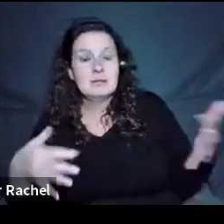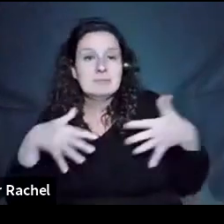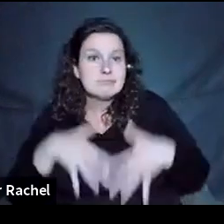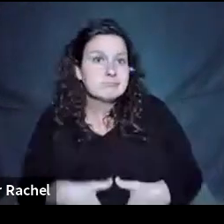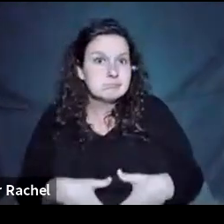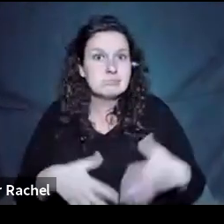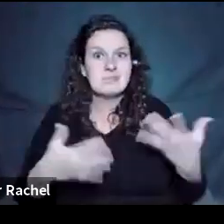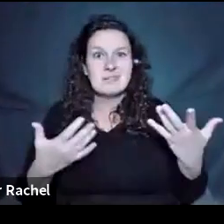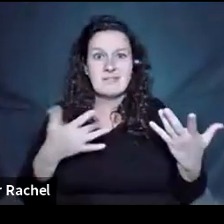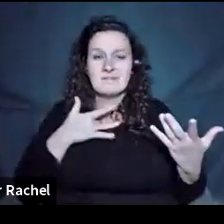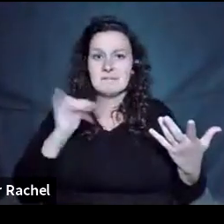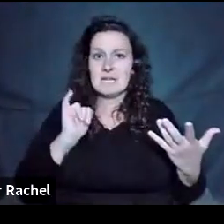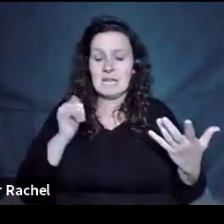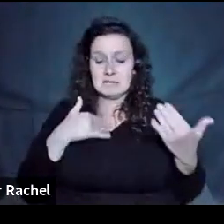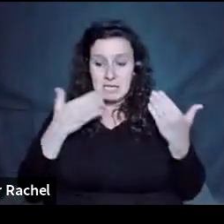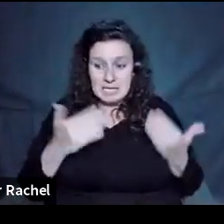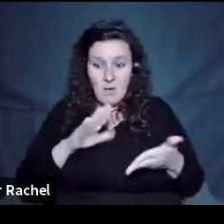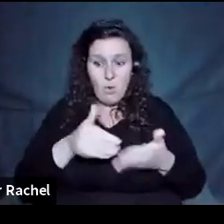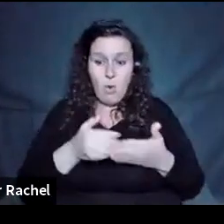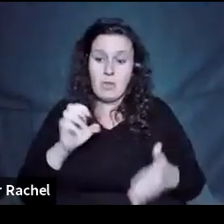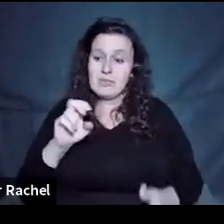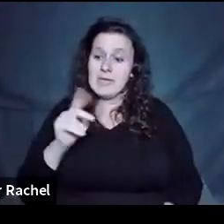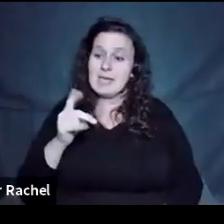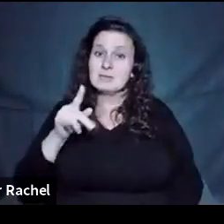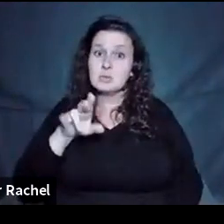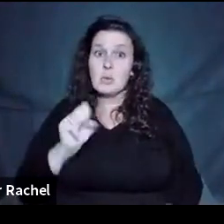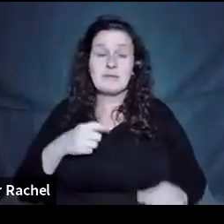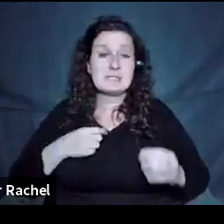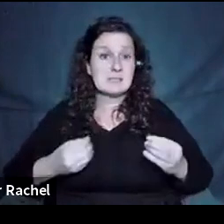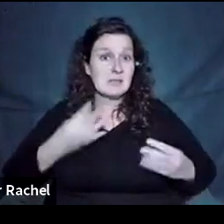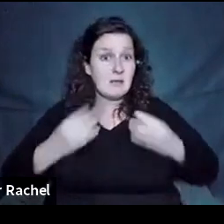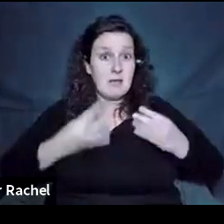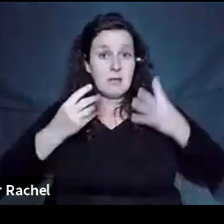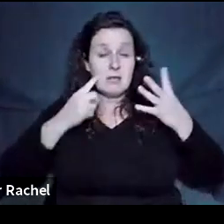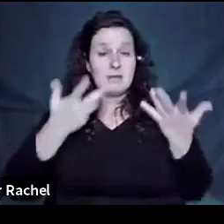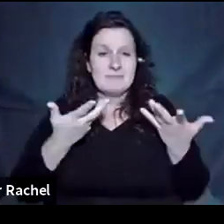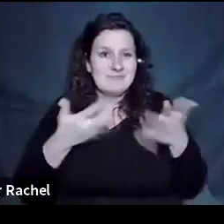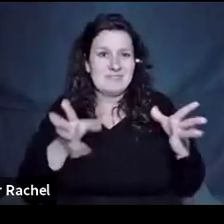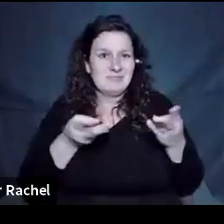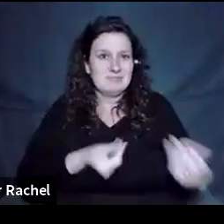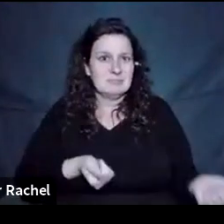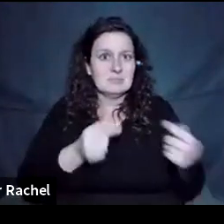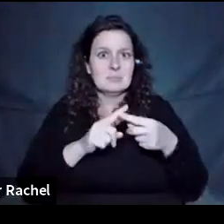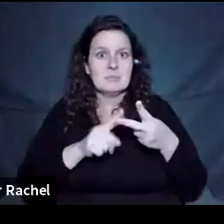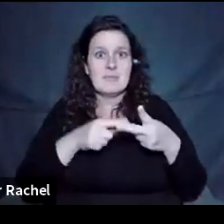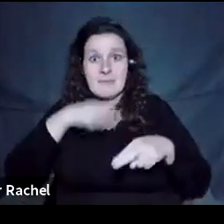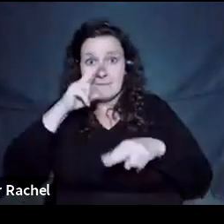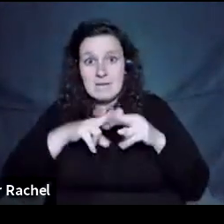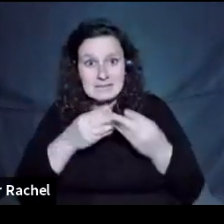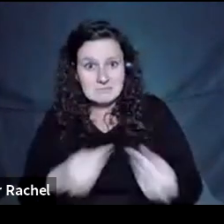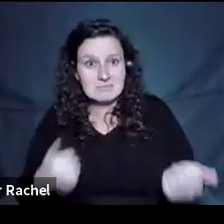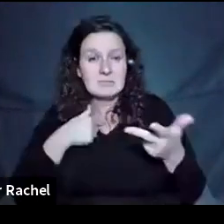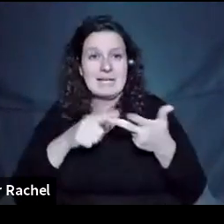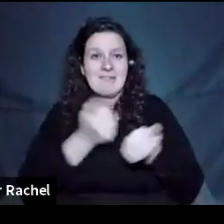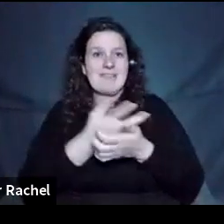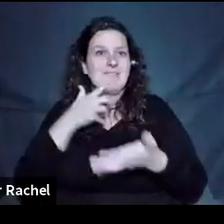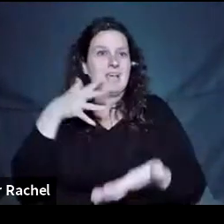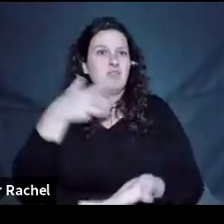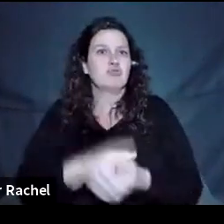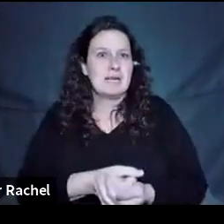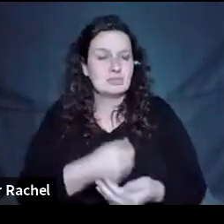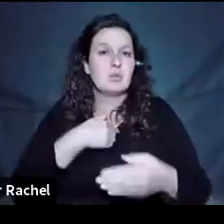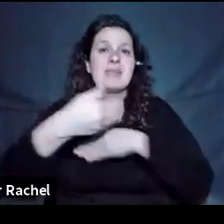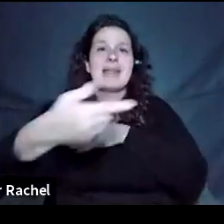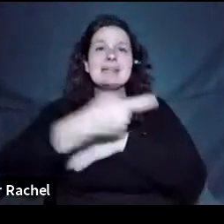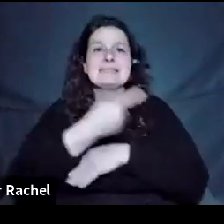because, you know, now all the endorphins have worn off, all the fun, everything is crashed on you. And so checking in like that next